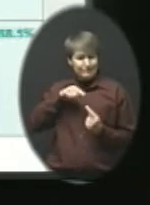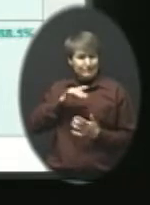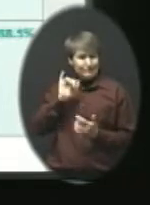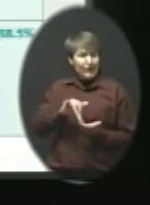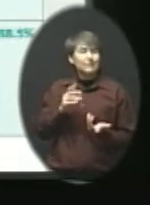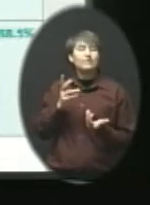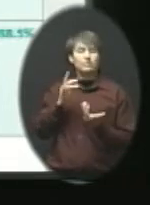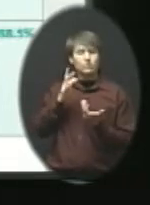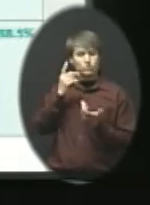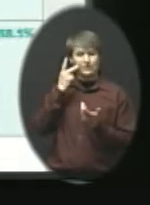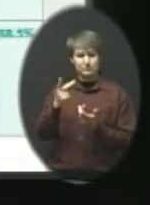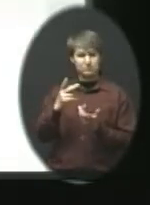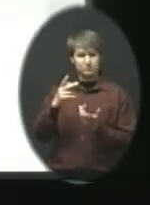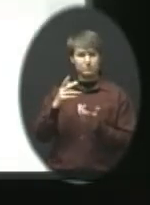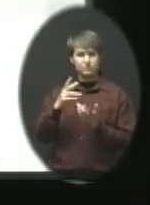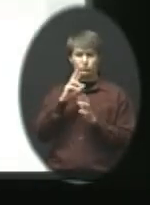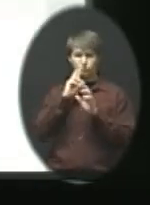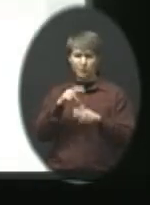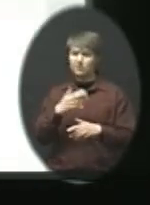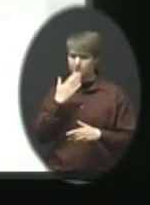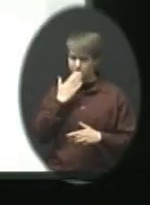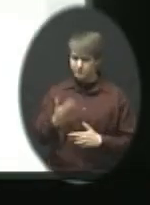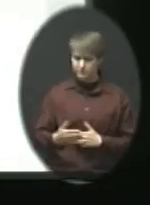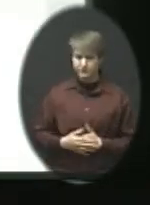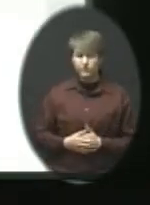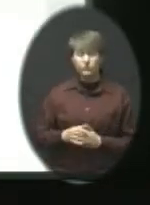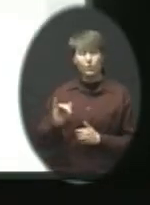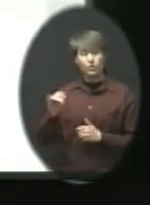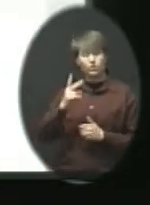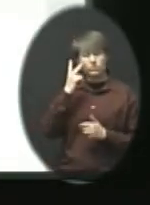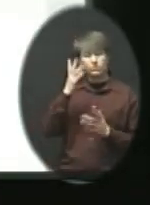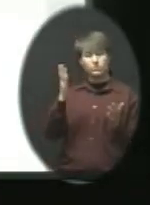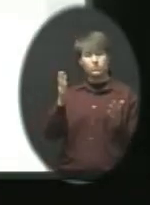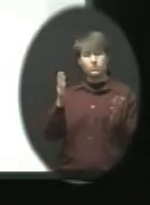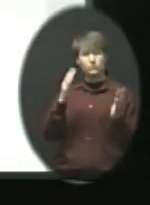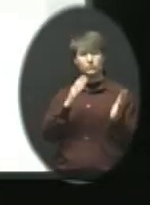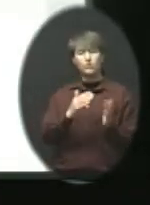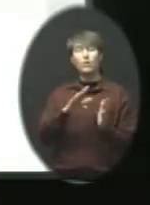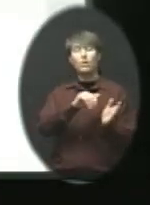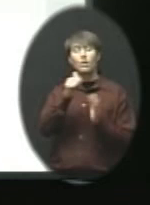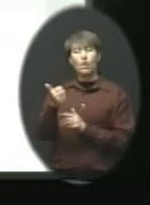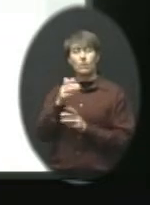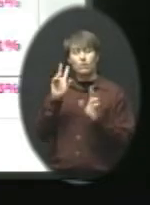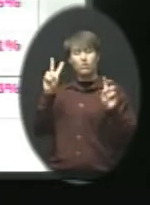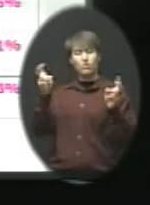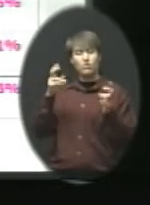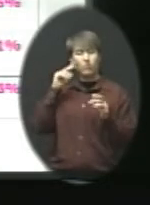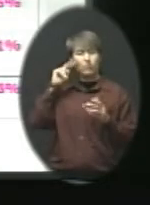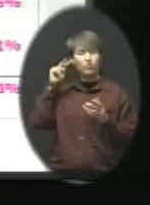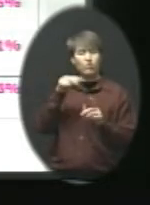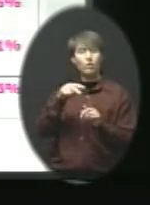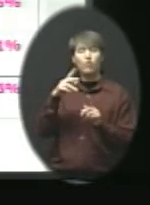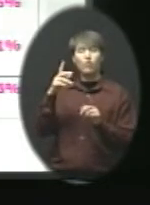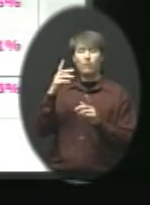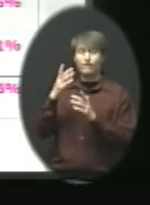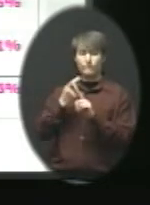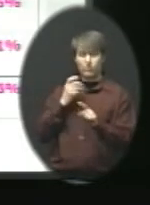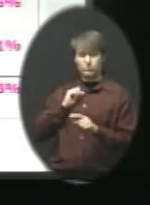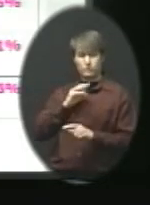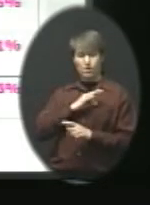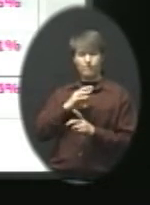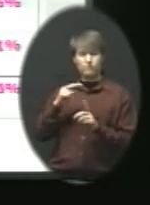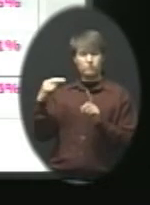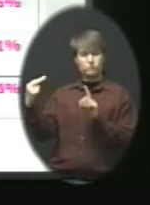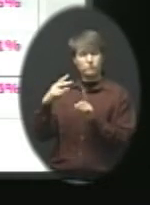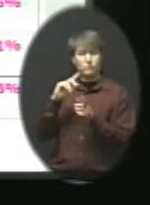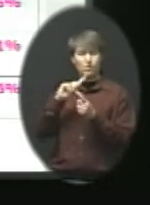the responses there. Let's take a look at the next area, and we had an opportunity for our staff to give us some perception related